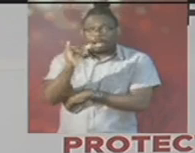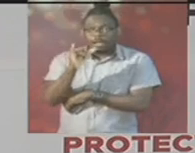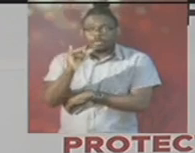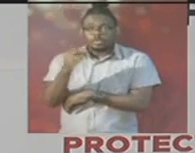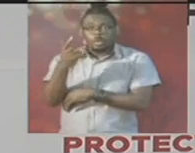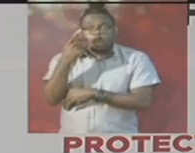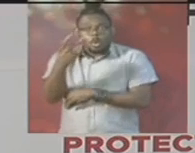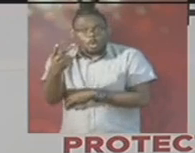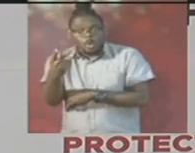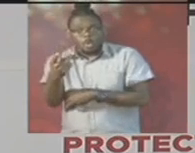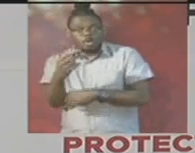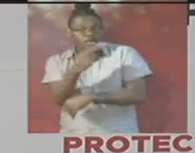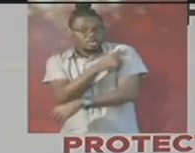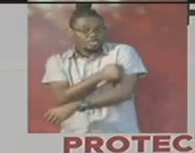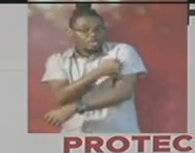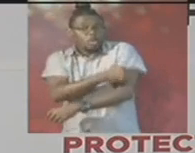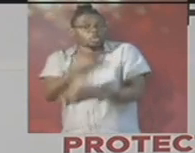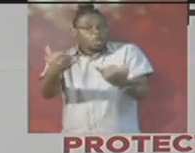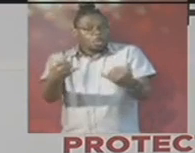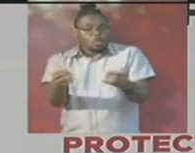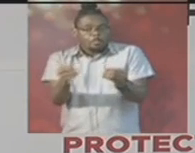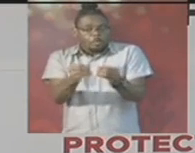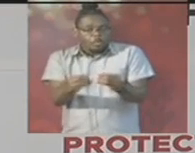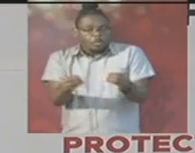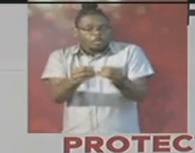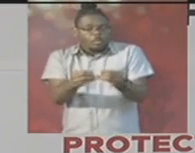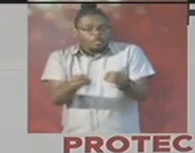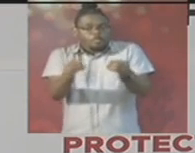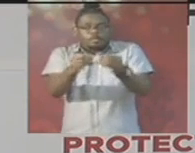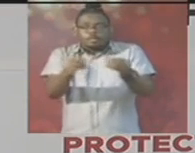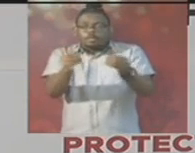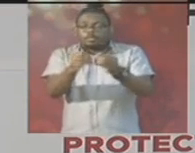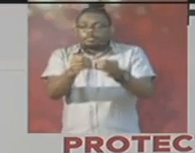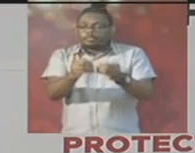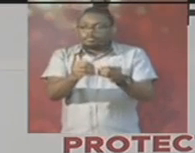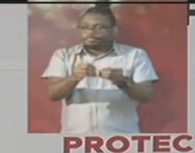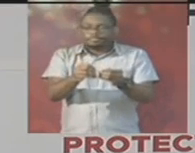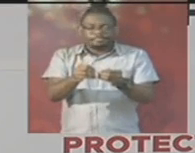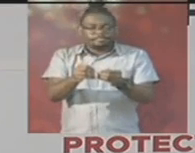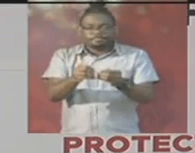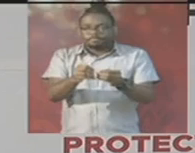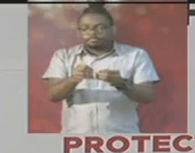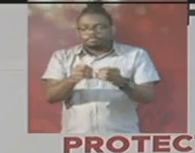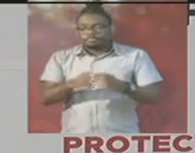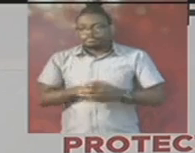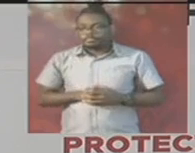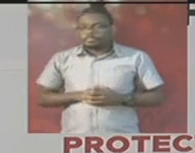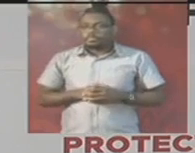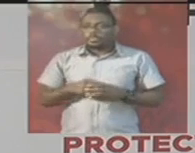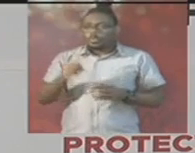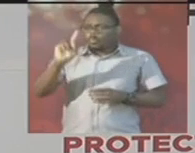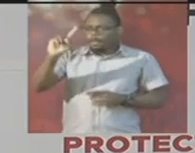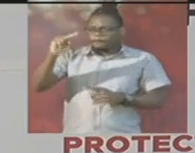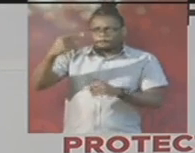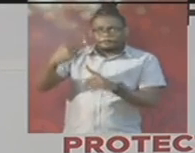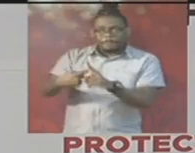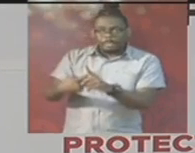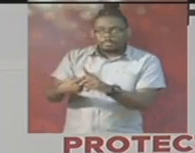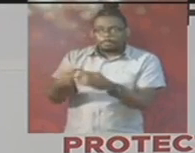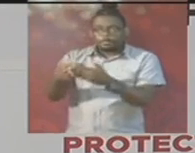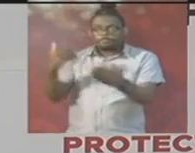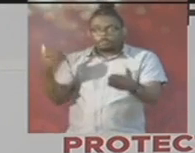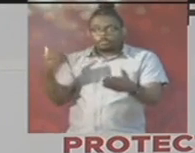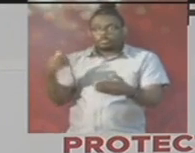rates, which is now 27%. At one point in time, about a month ago, it was 2%. It